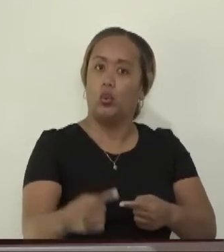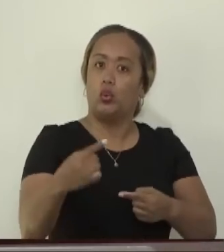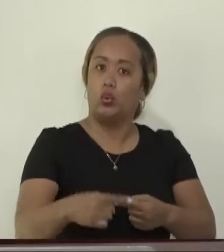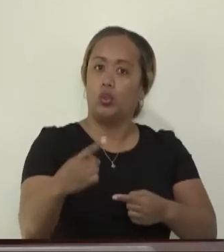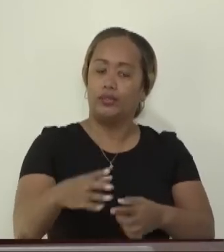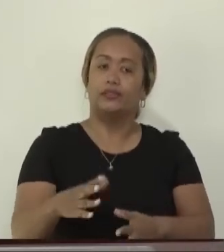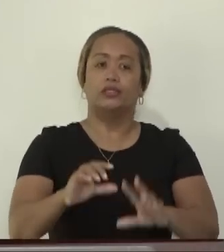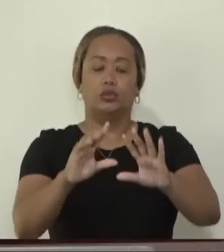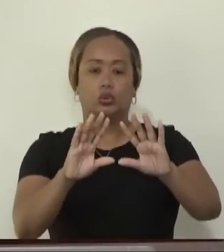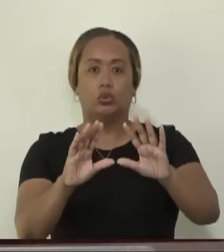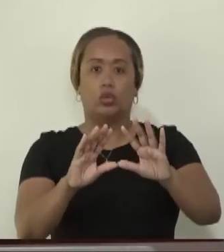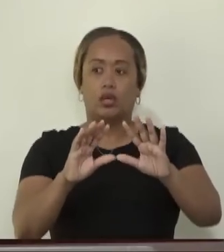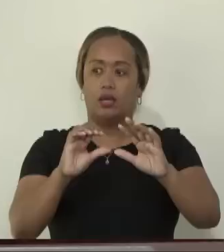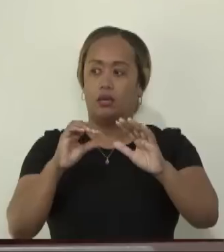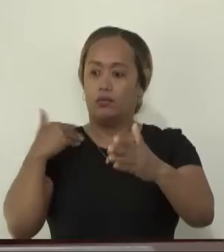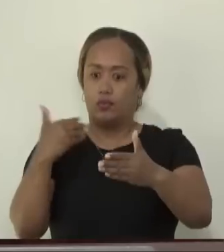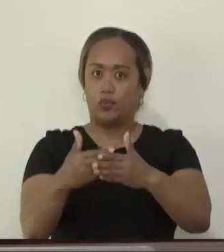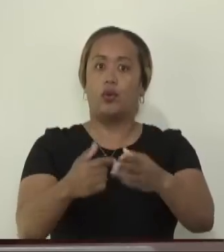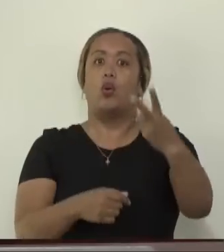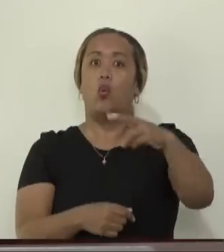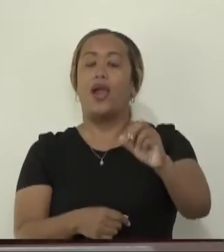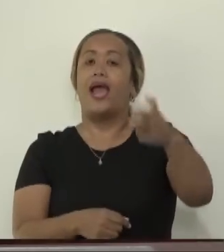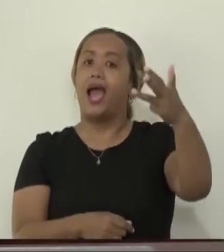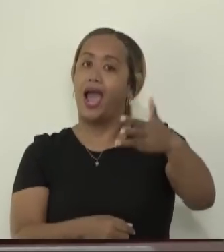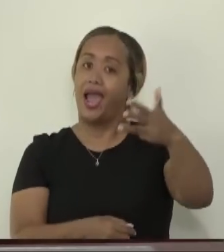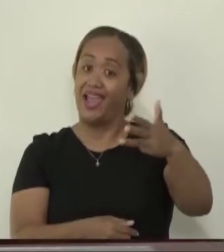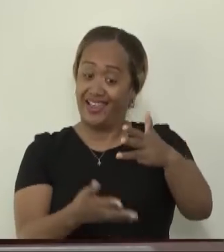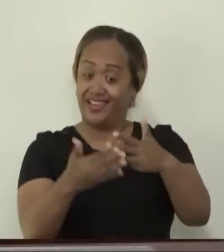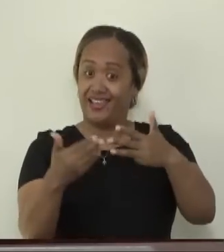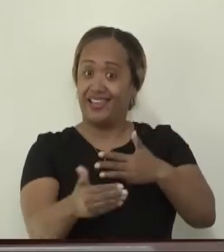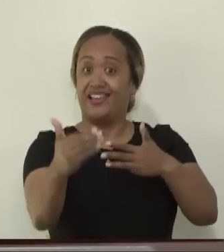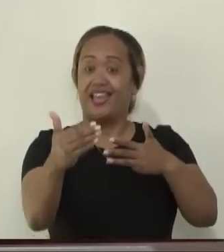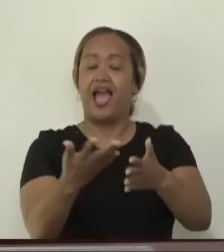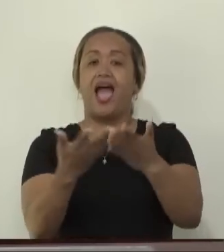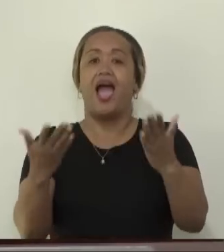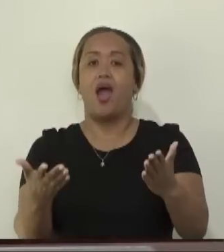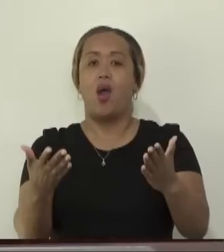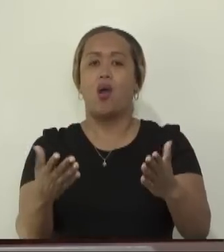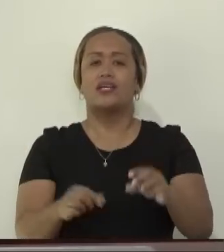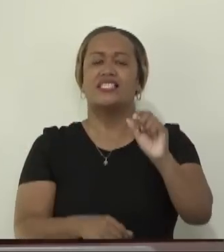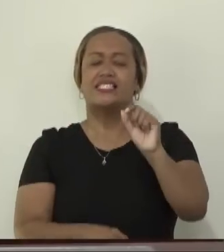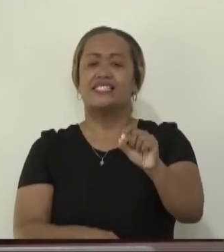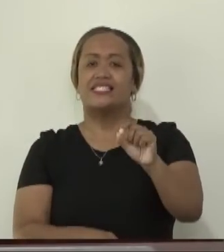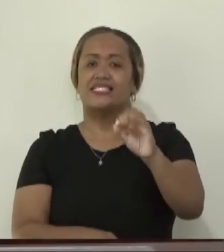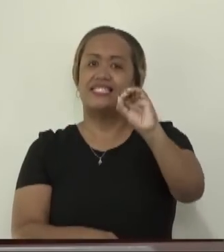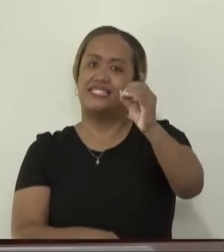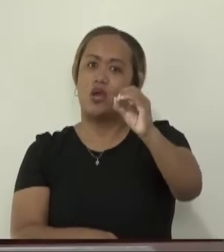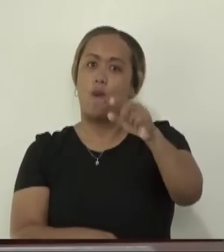since 2019. In 2019, the real output contracted by